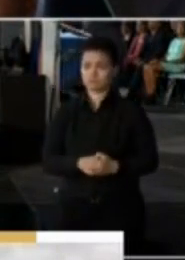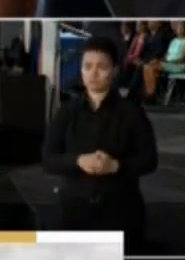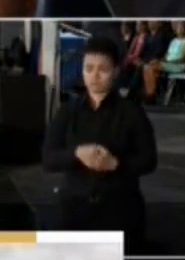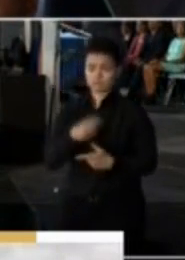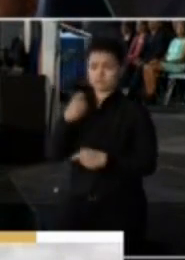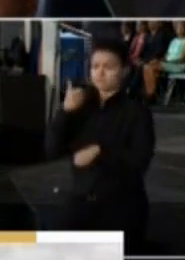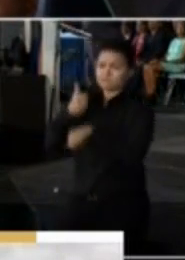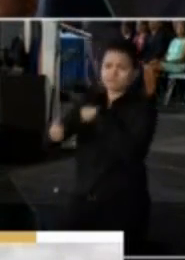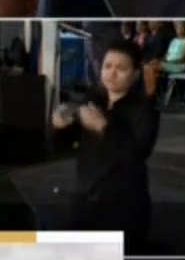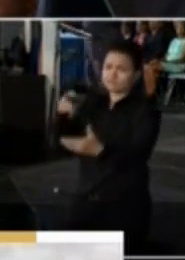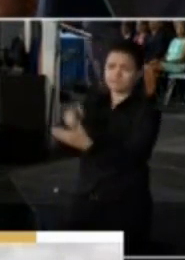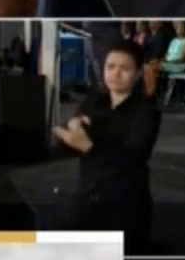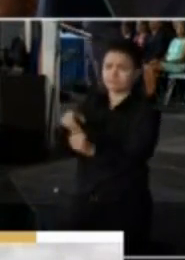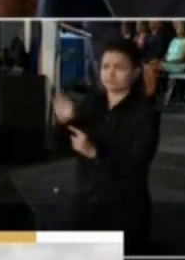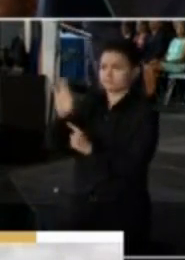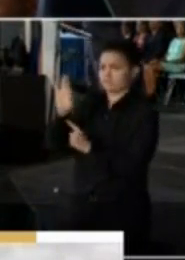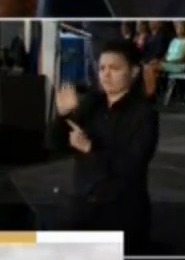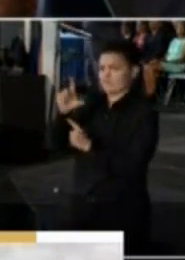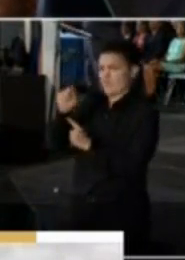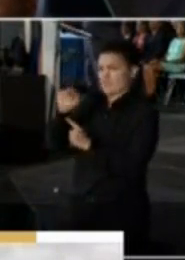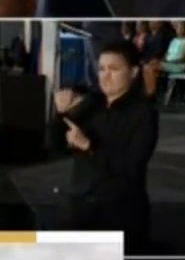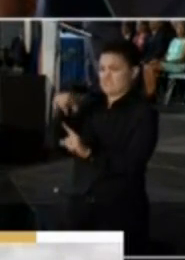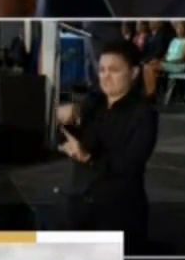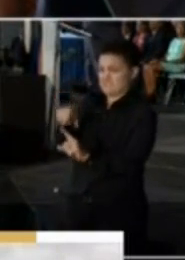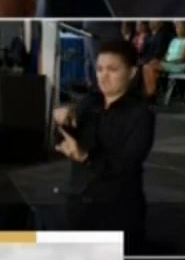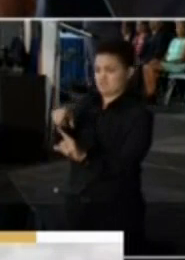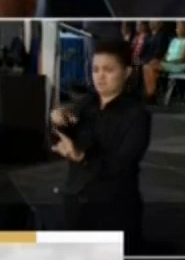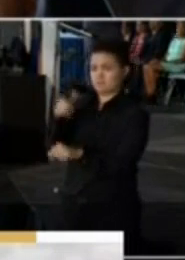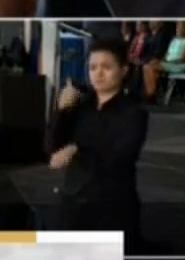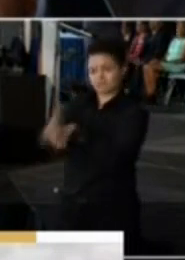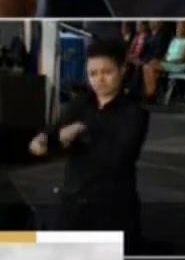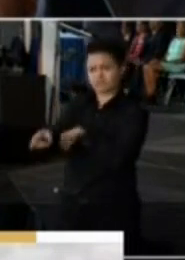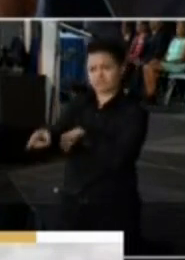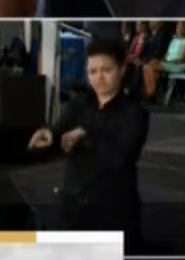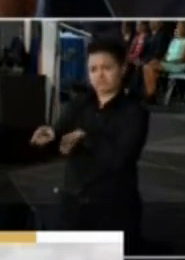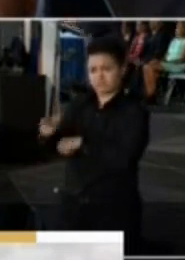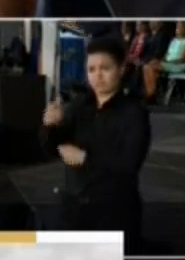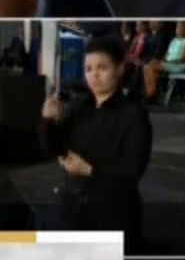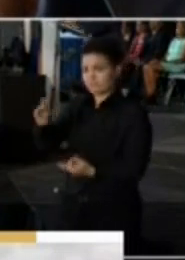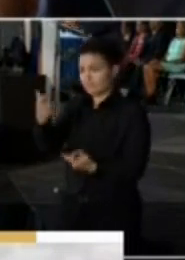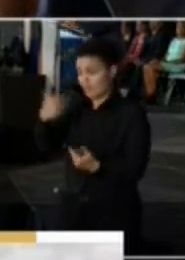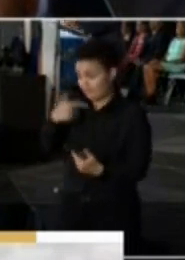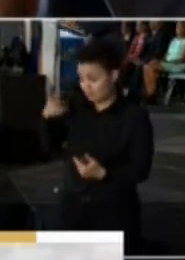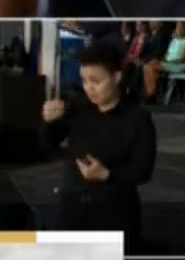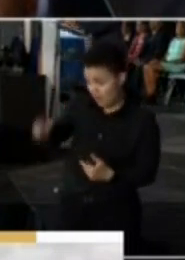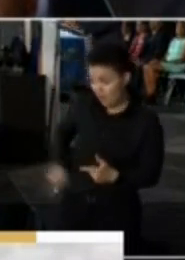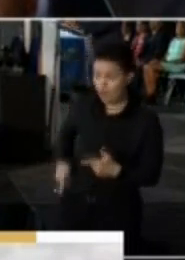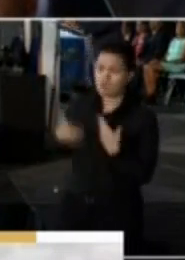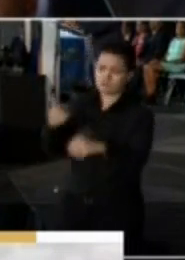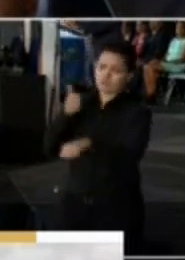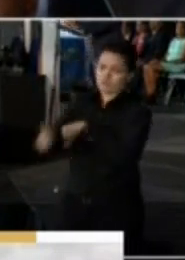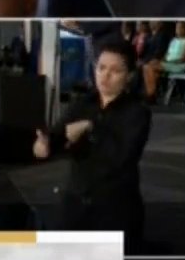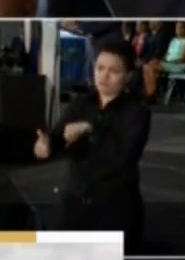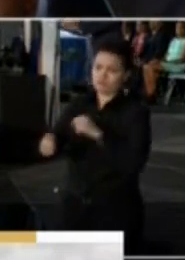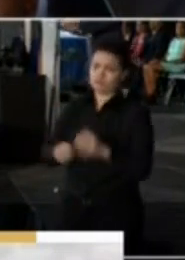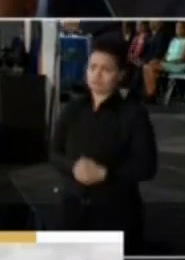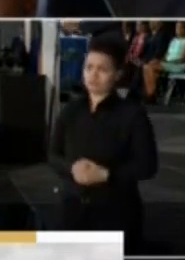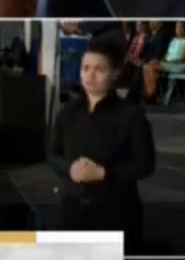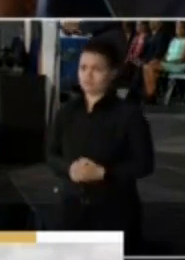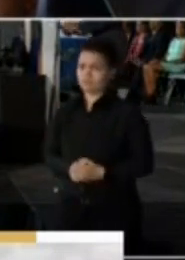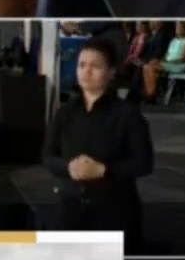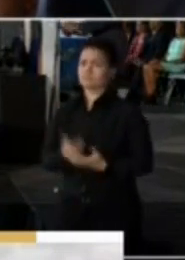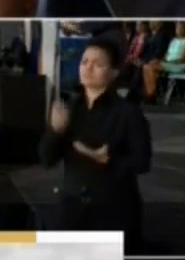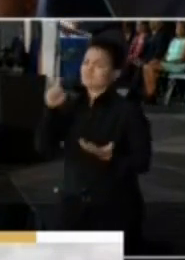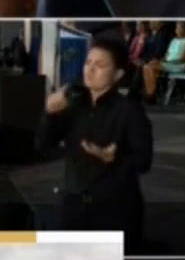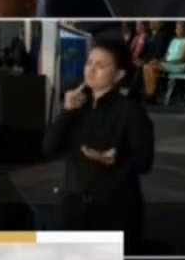to bring greater resources to bear to prosecute individuals under harsher federal laws to combat gun violence in